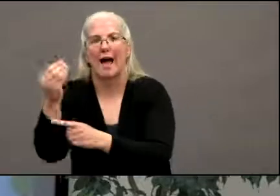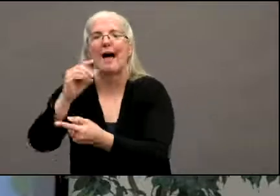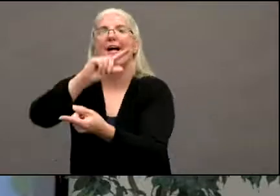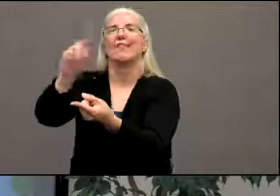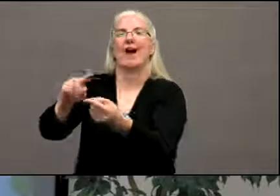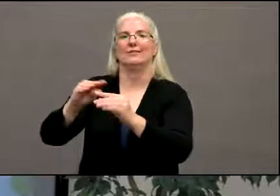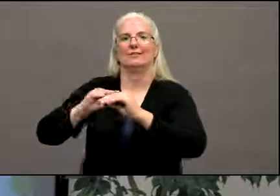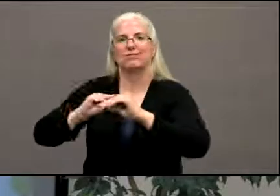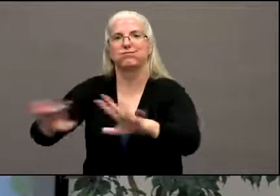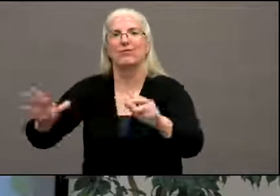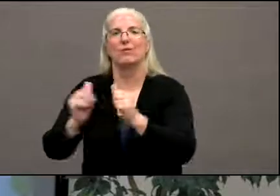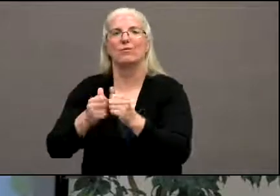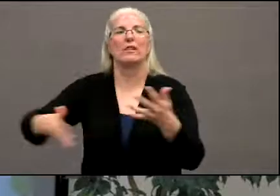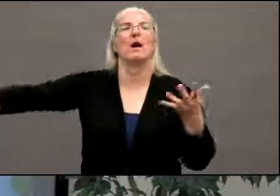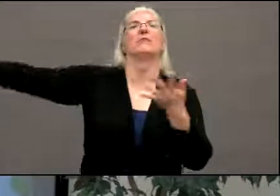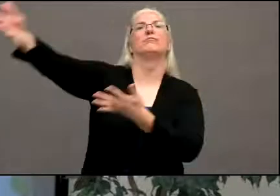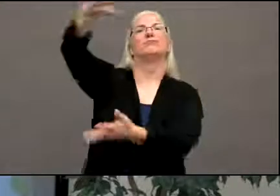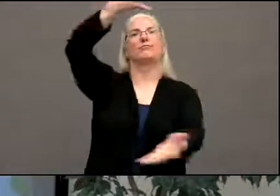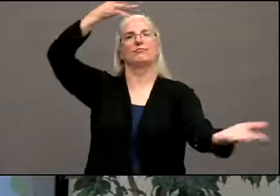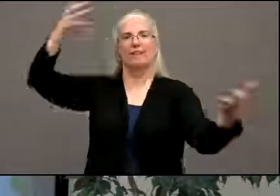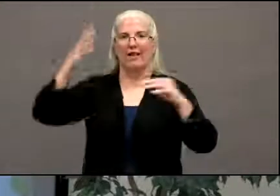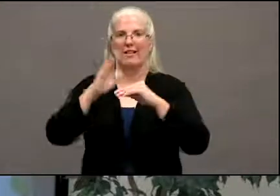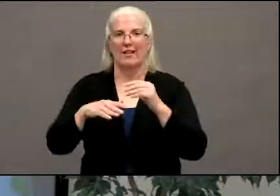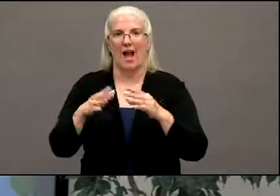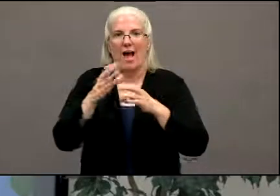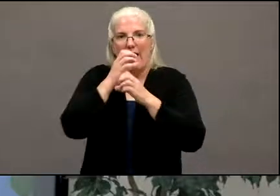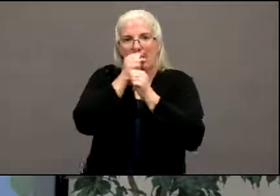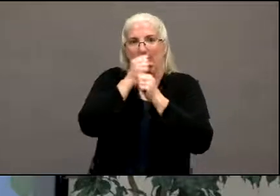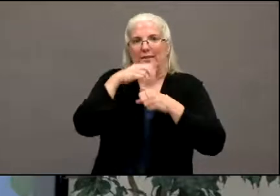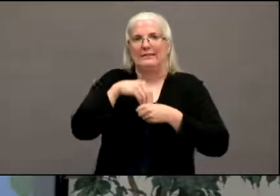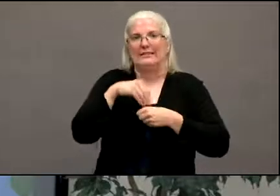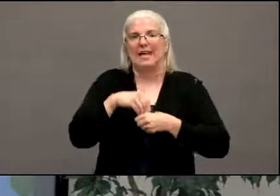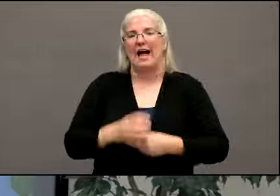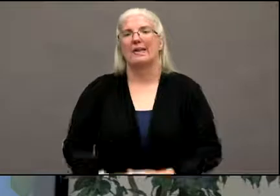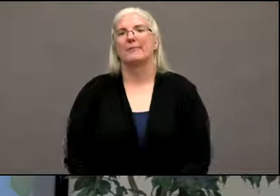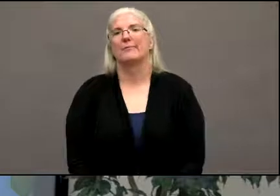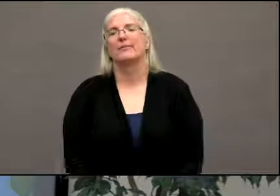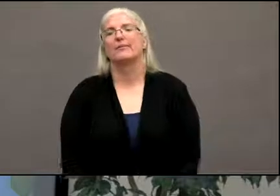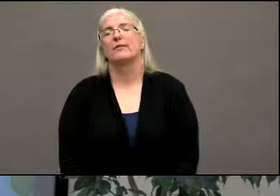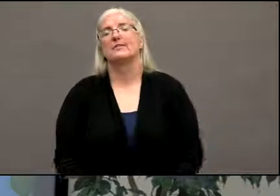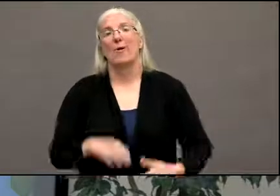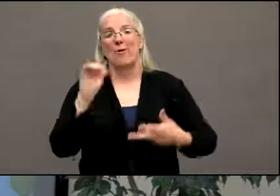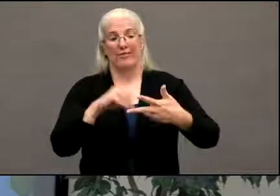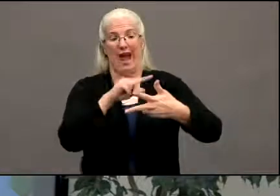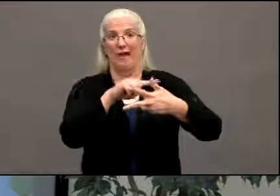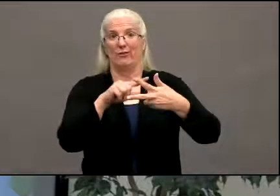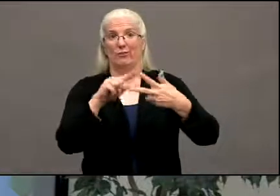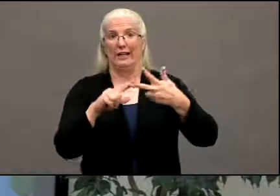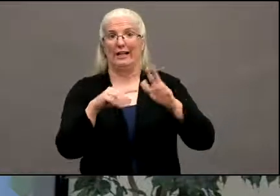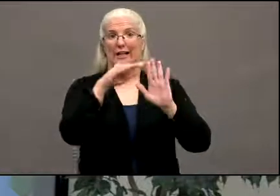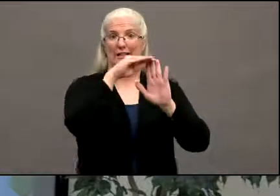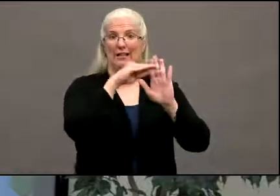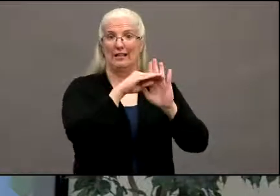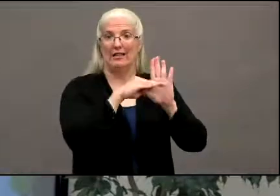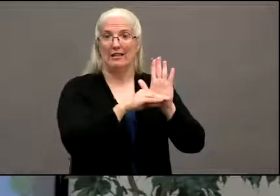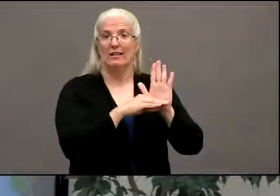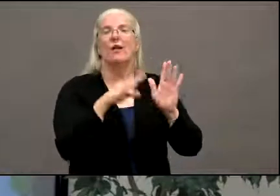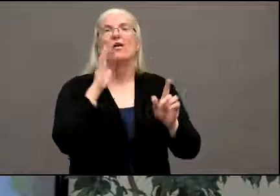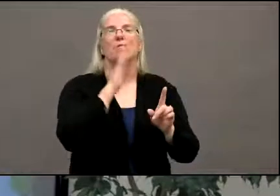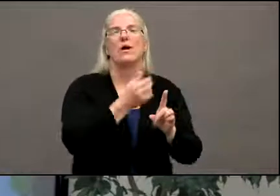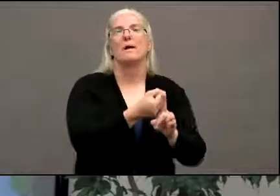with those 3 core principles guiding our local restrictions and guidance, it's going to affect different industries a little